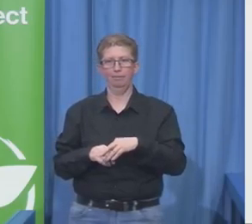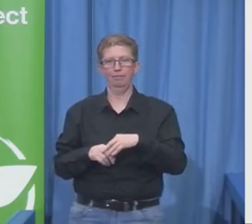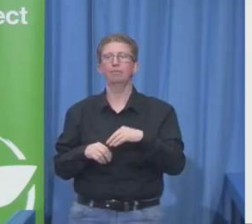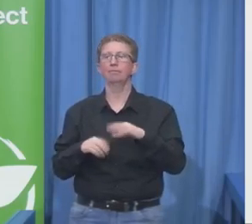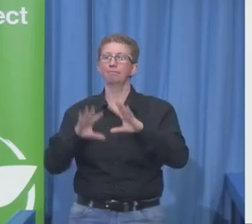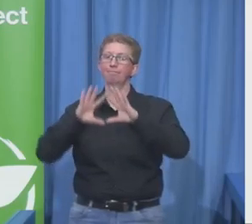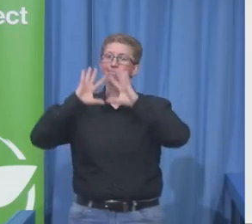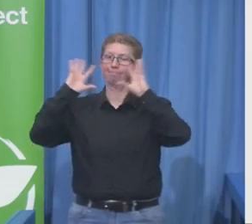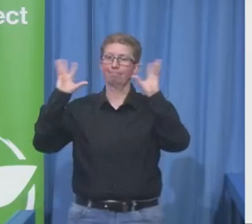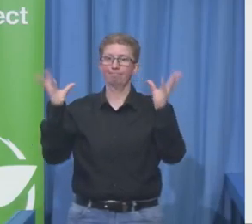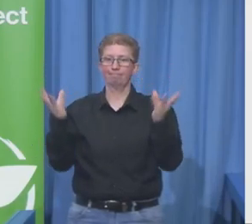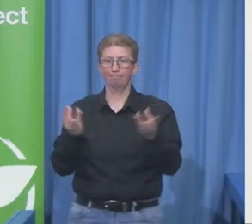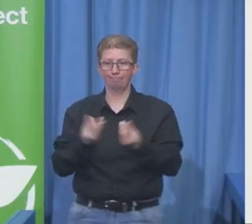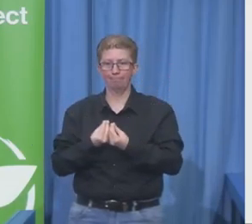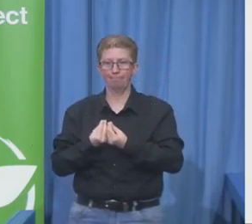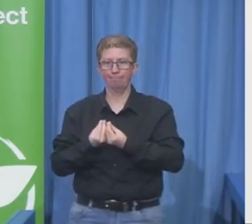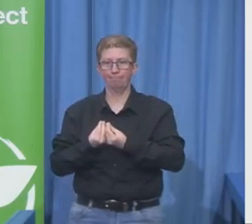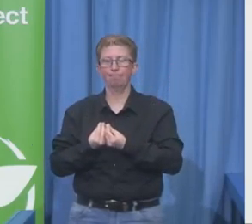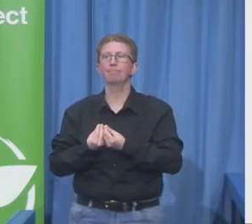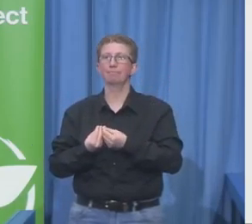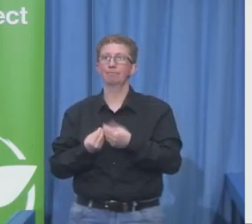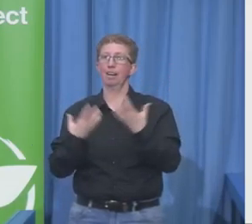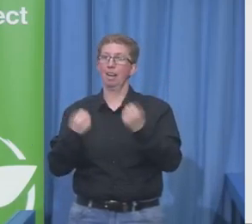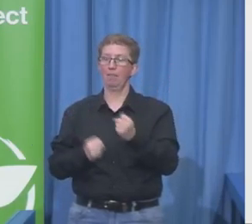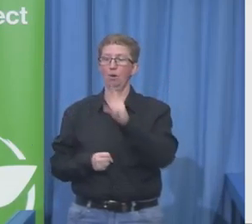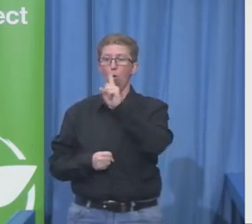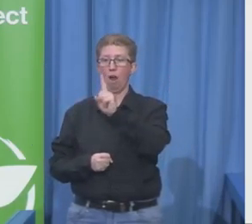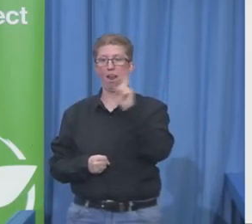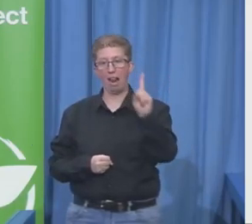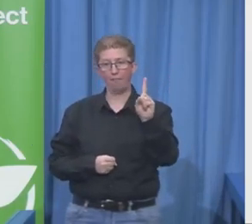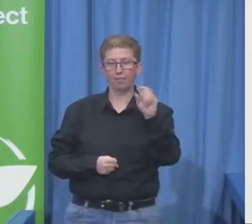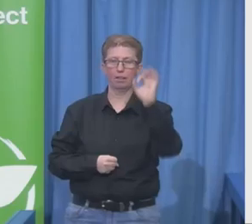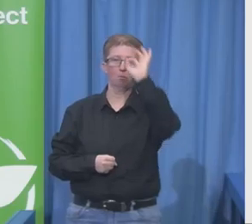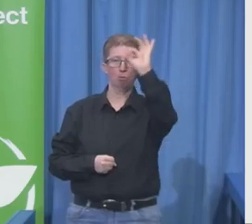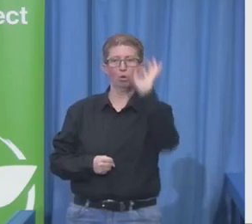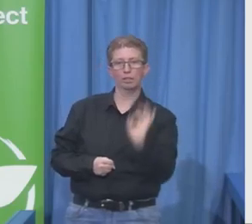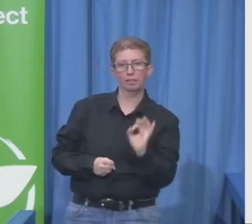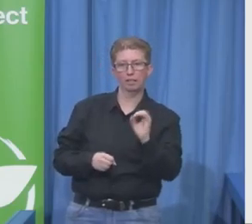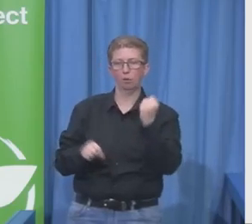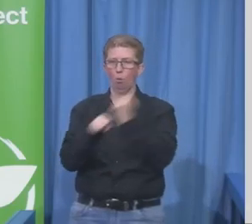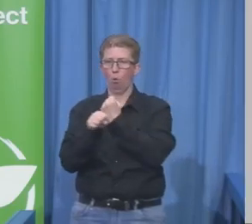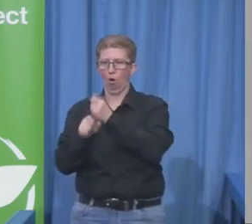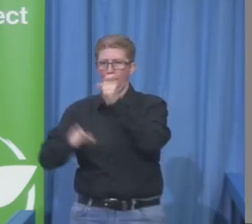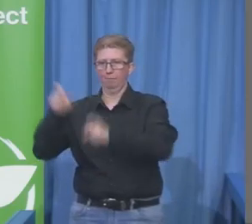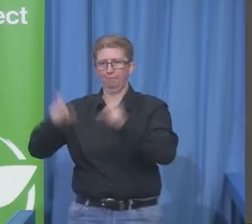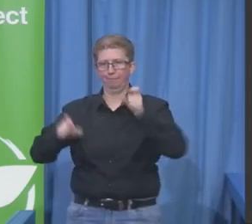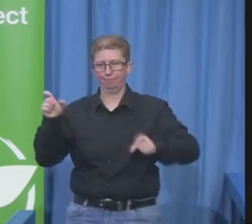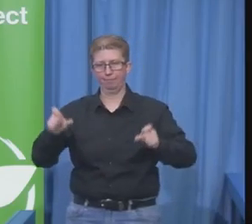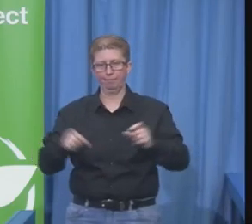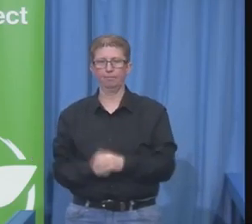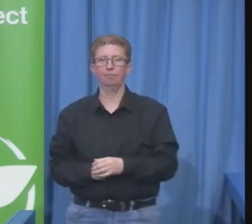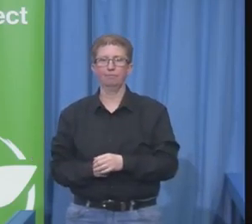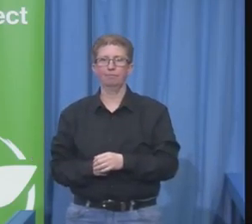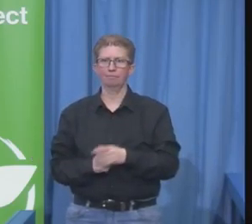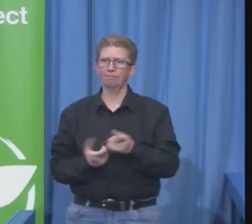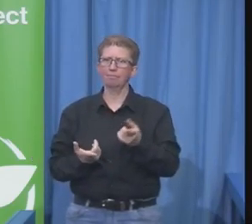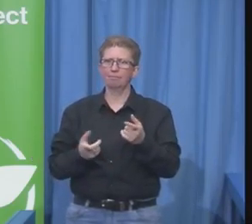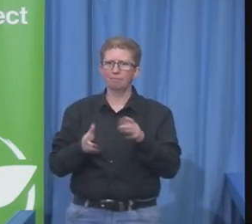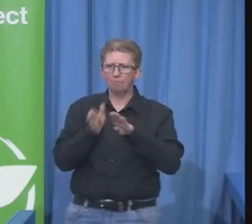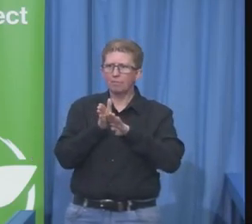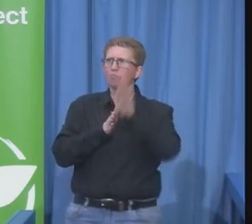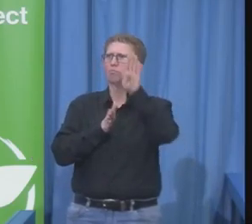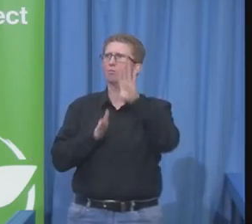member-based organisation, and our members are keen to increase access and inclusion for employees and customers with disability, and we have introduced a